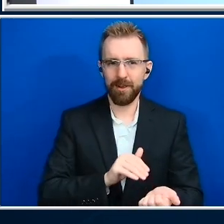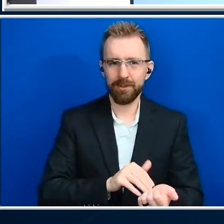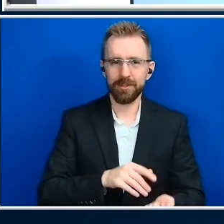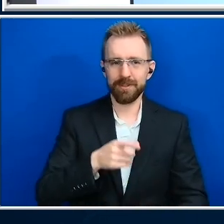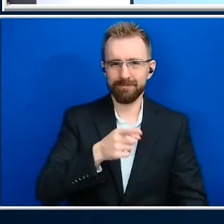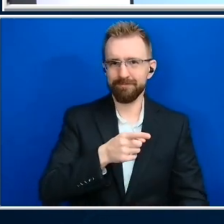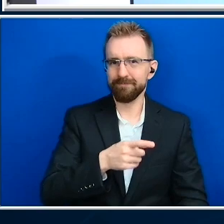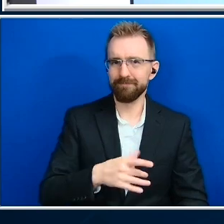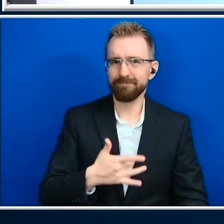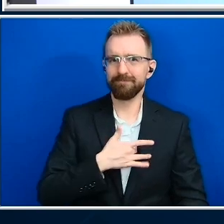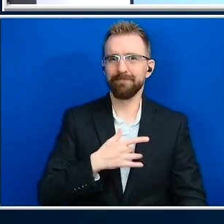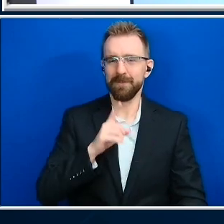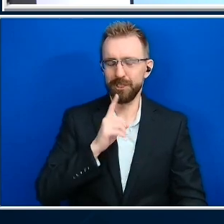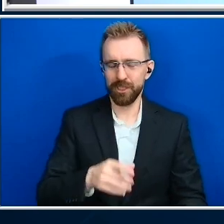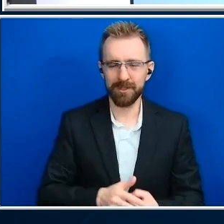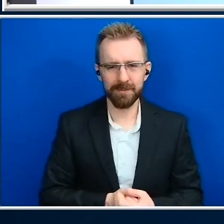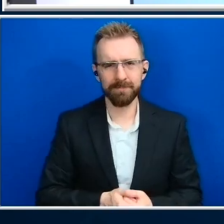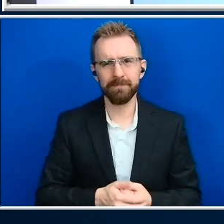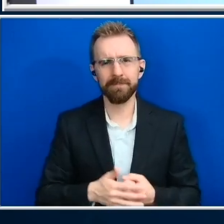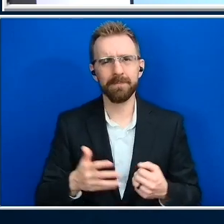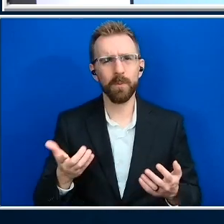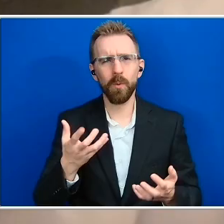do you want people to take away from your story?